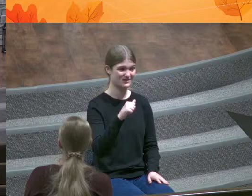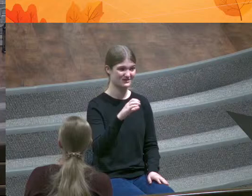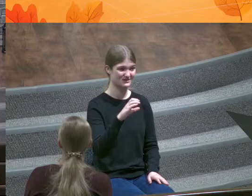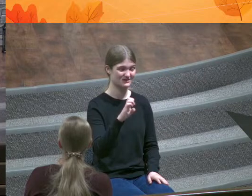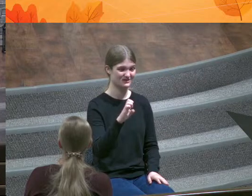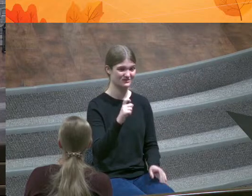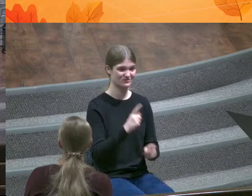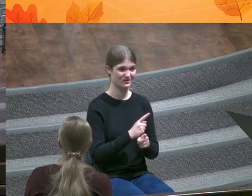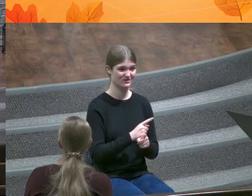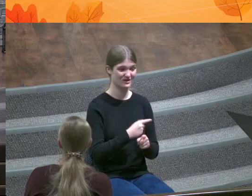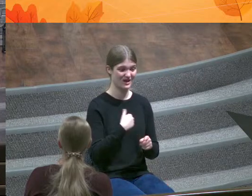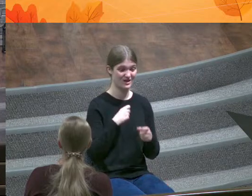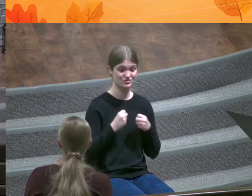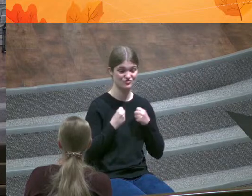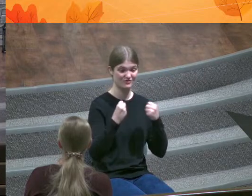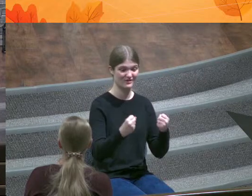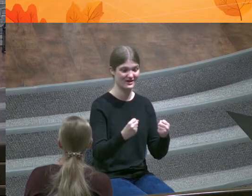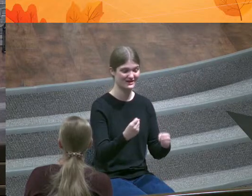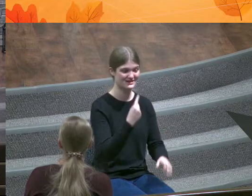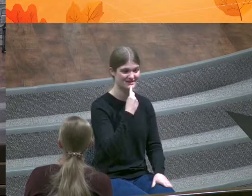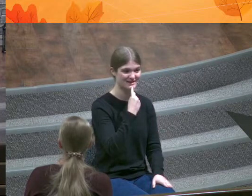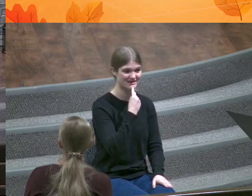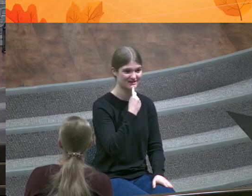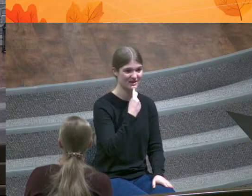I drove by, I looked, and it said,